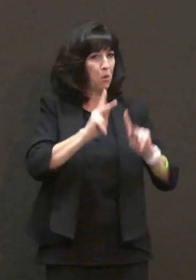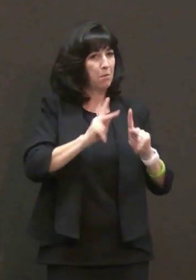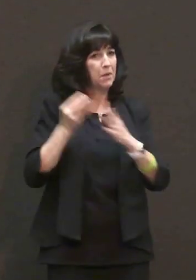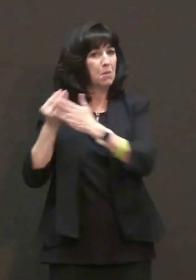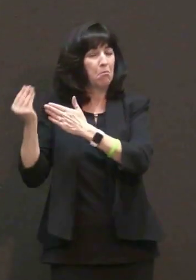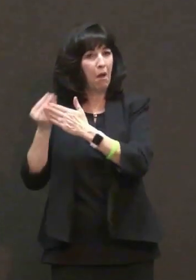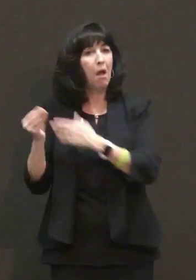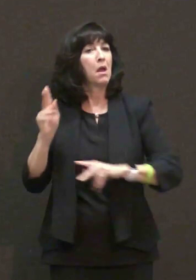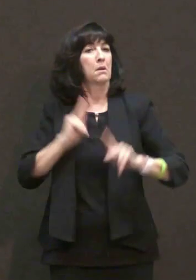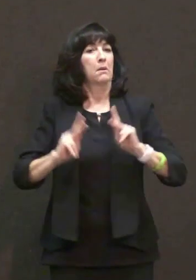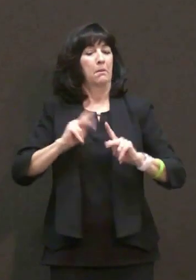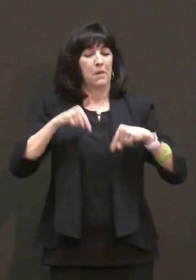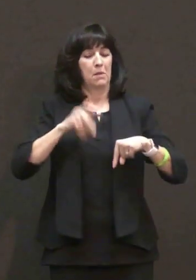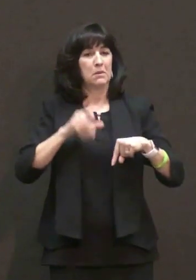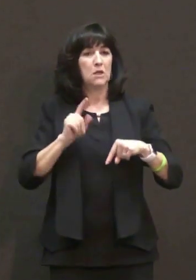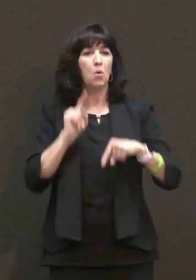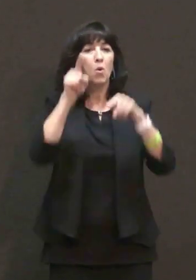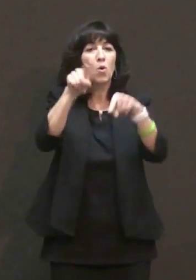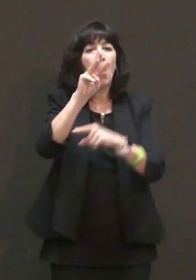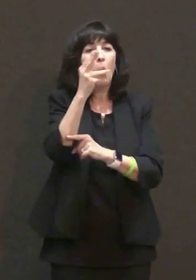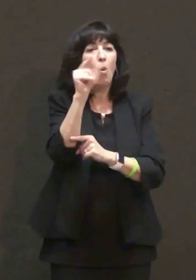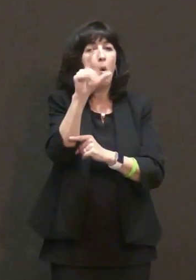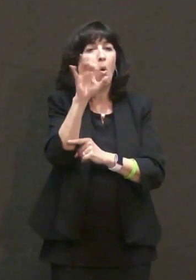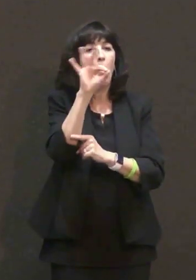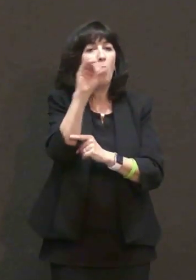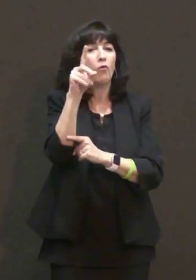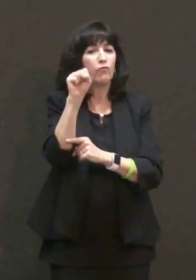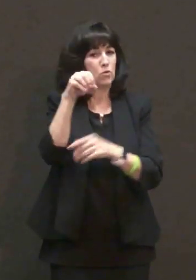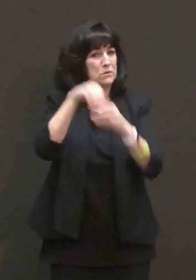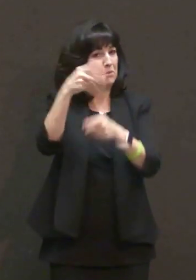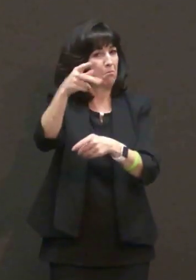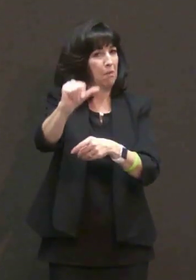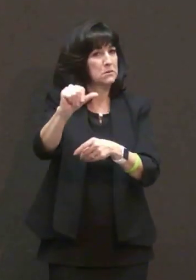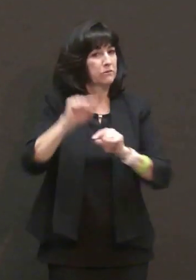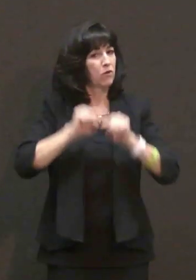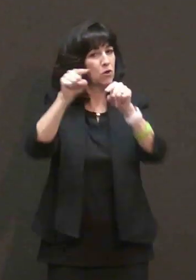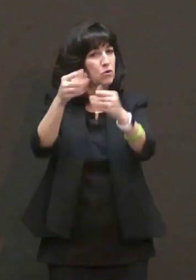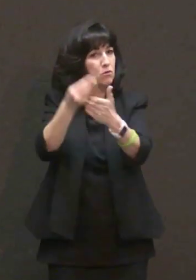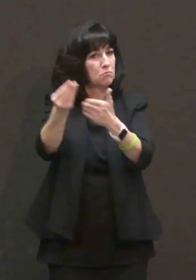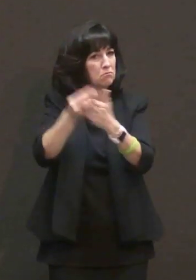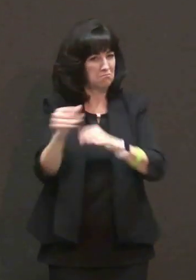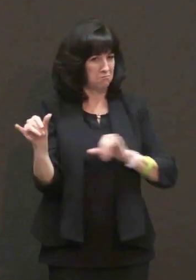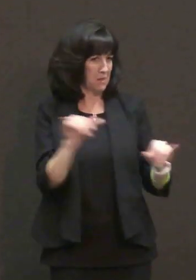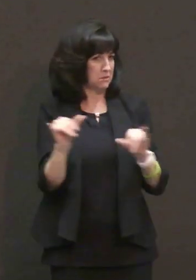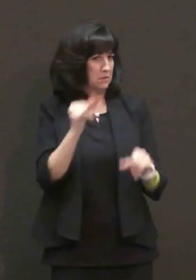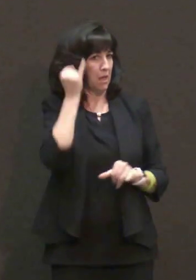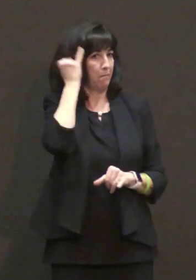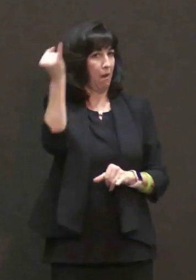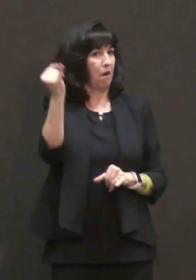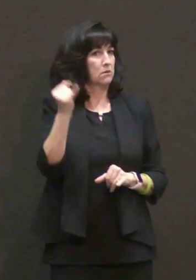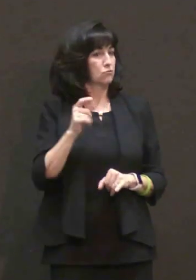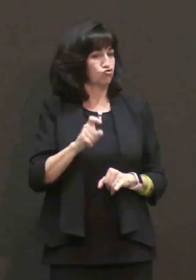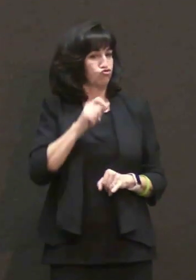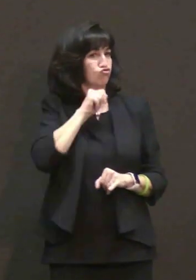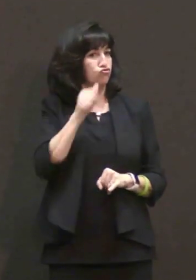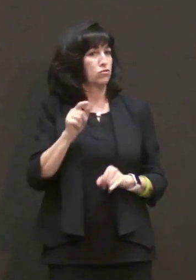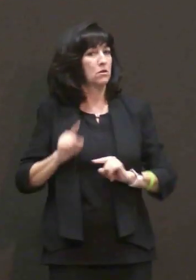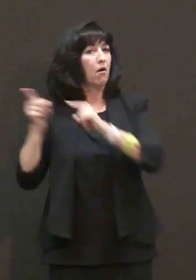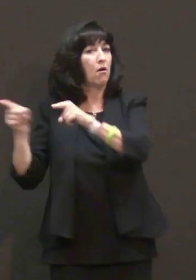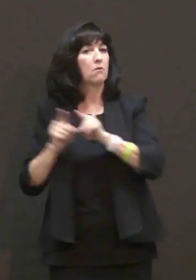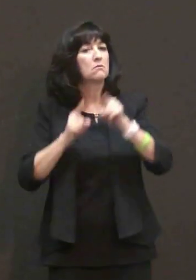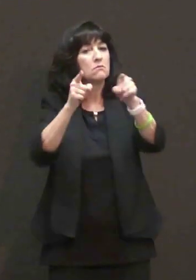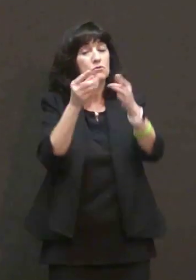Glen Mills, Pennsylvania. I mean, that's the same. Isn't it kind of spreading the spreading or bringing in the